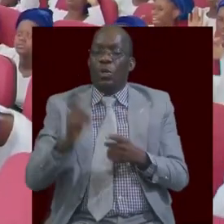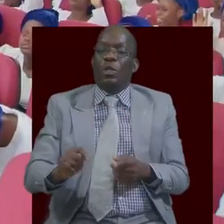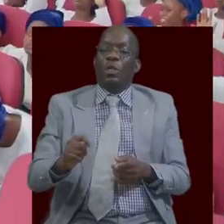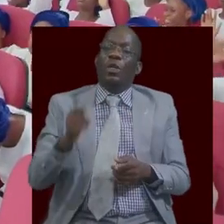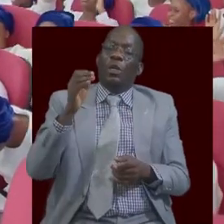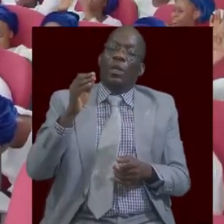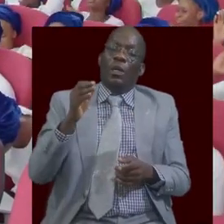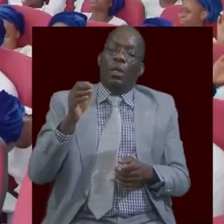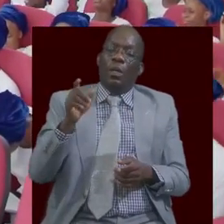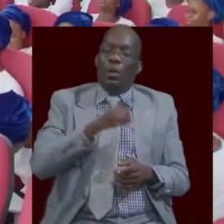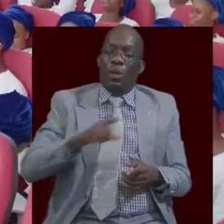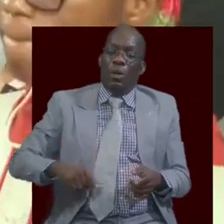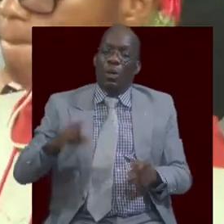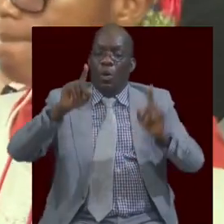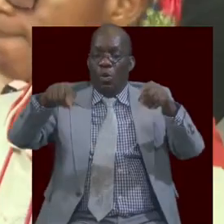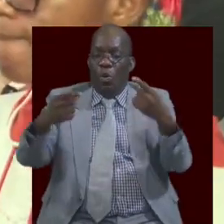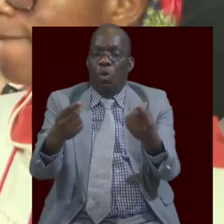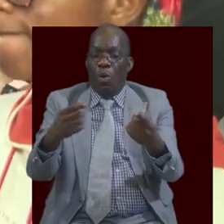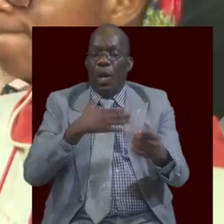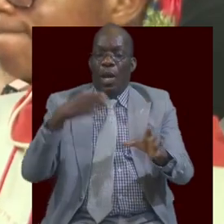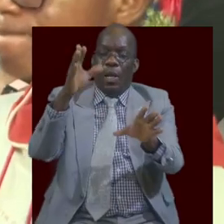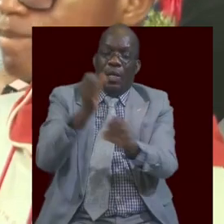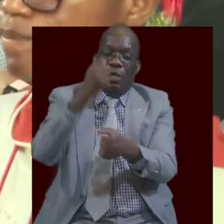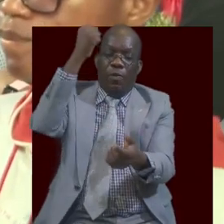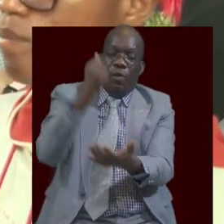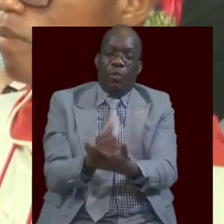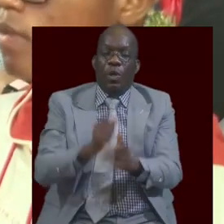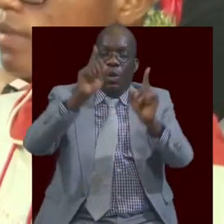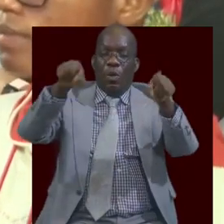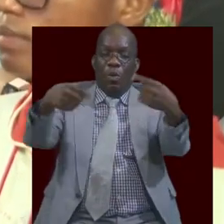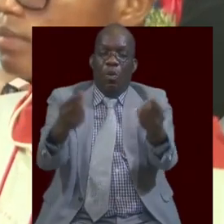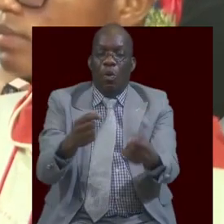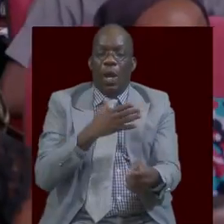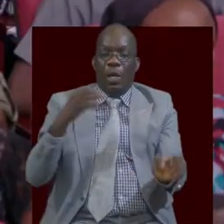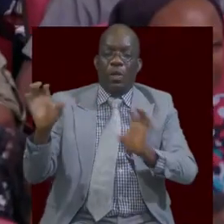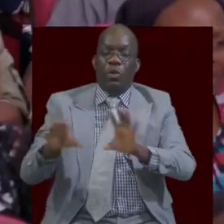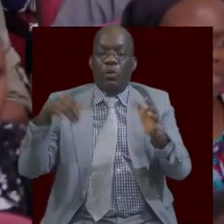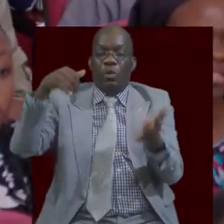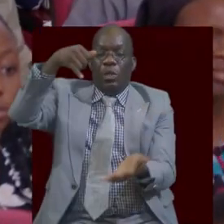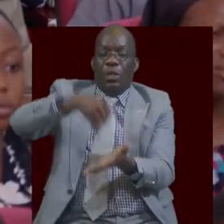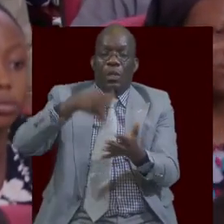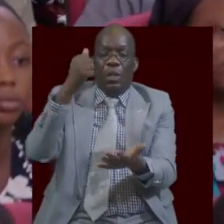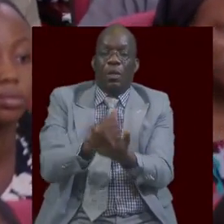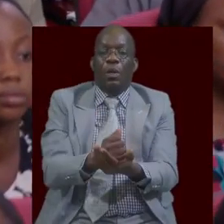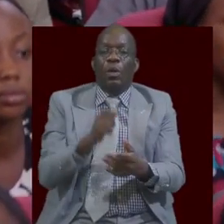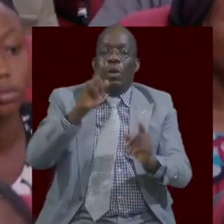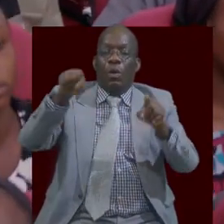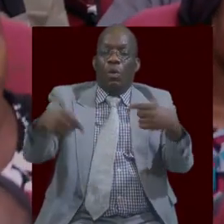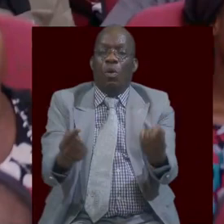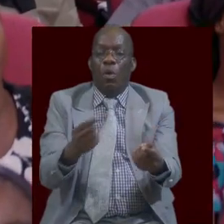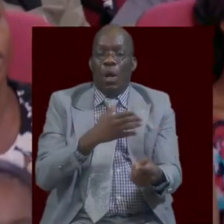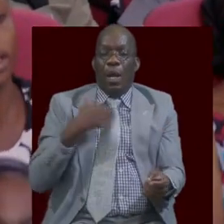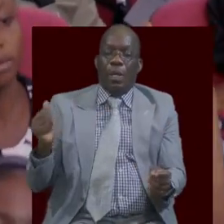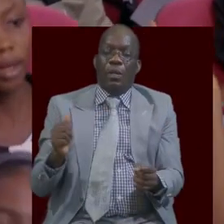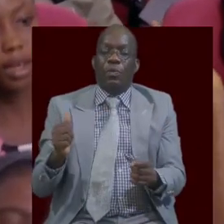go and achieve. Go and do it. Go and